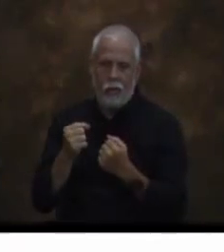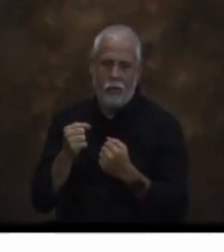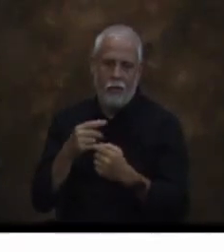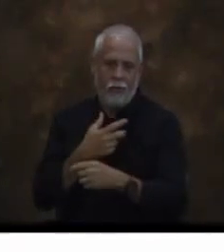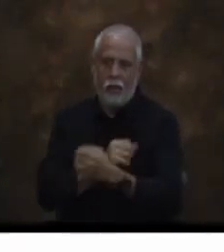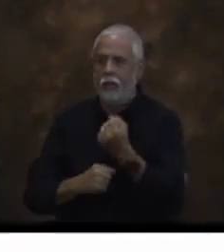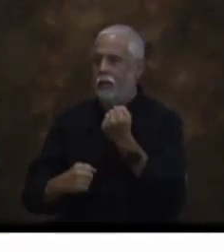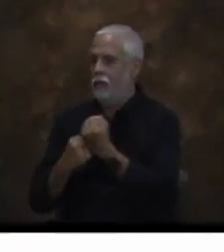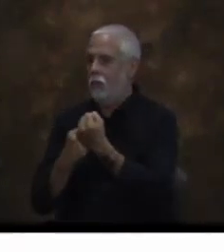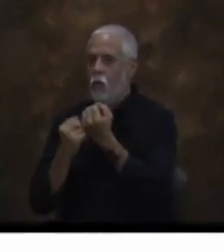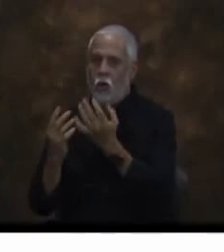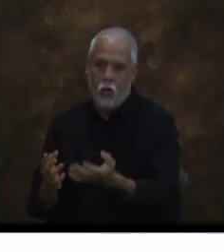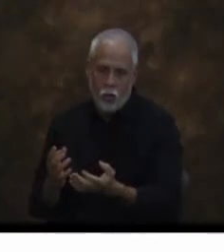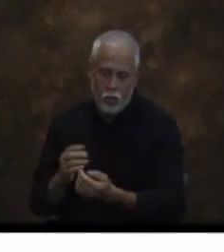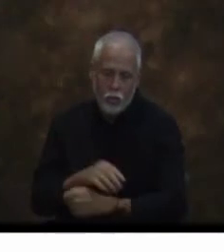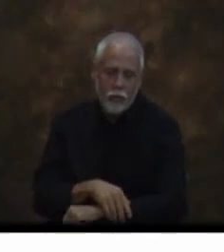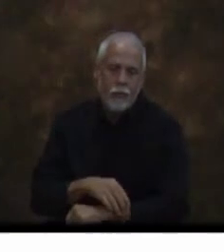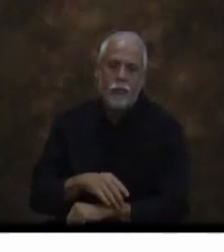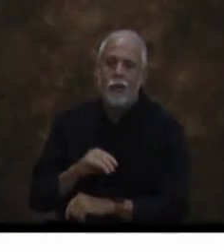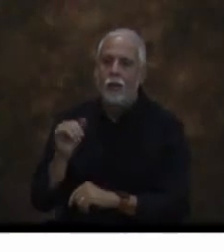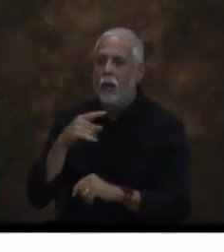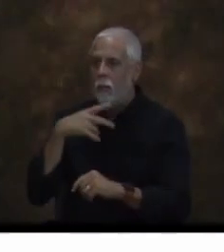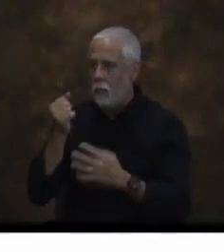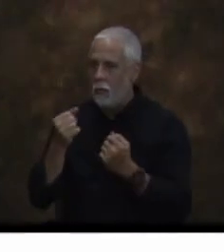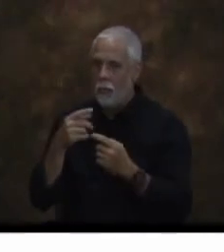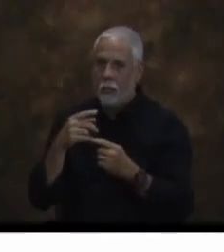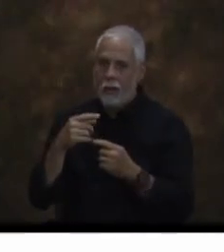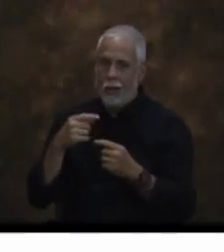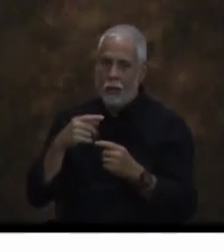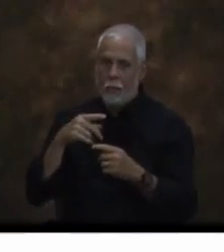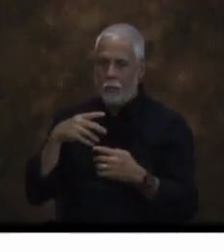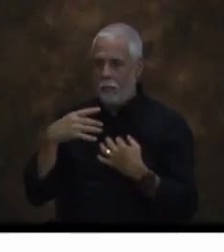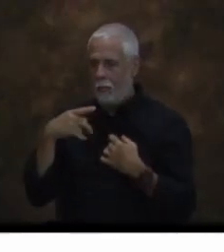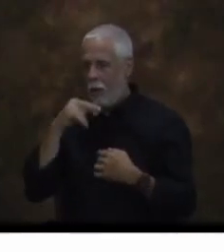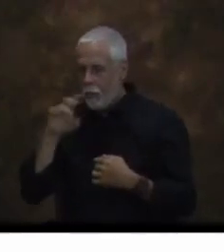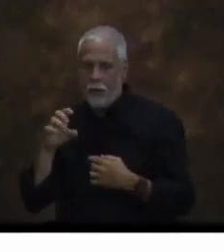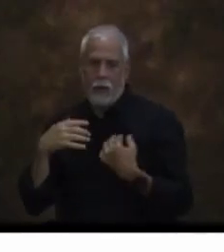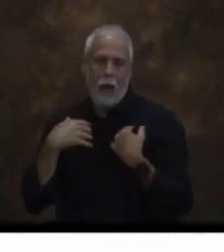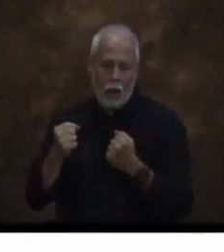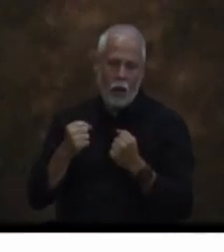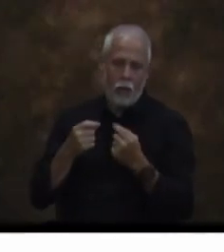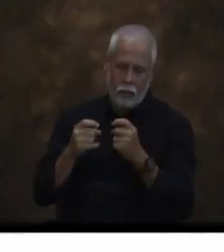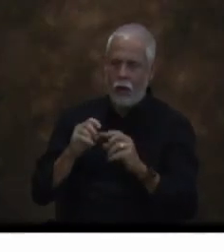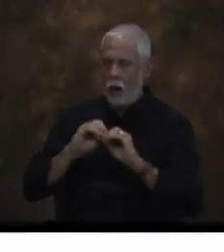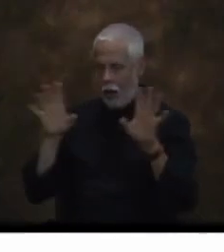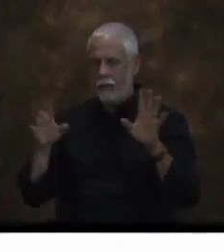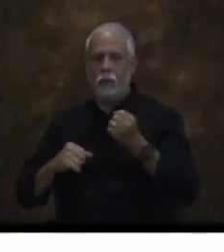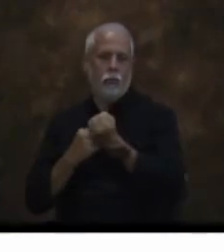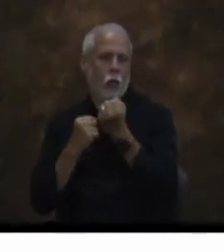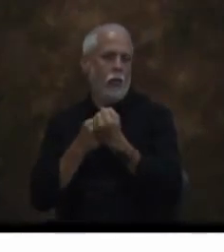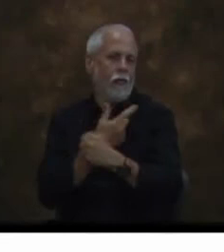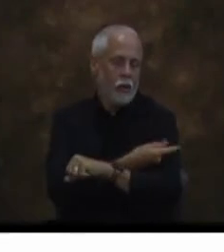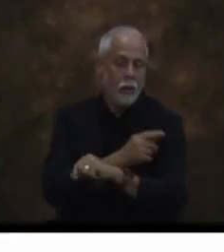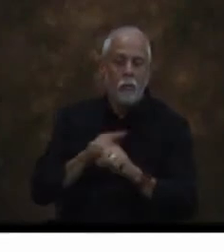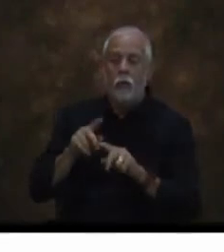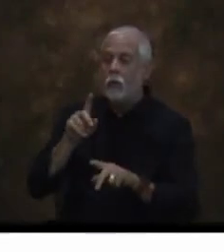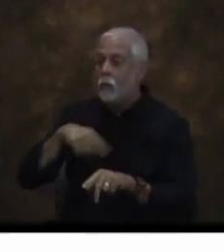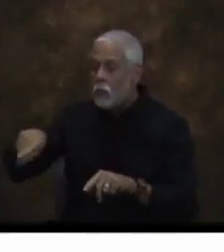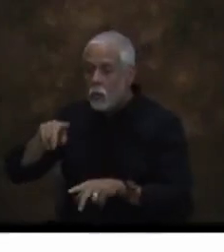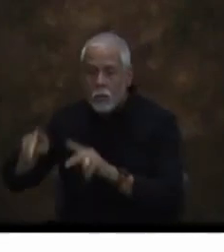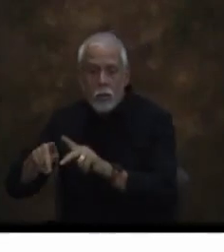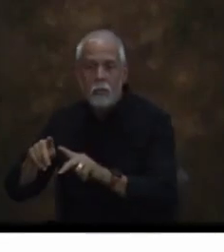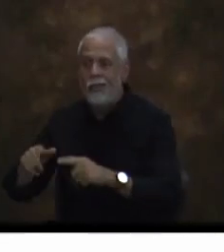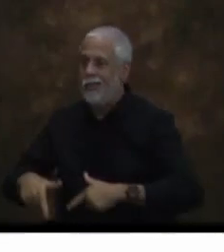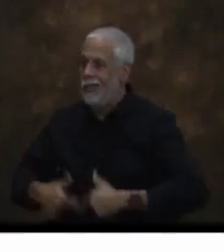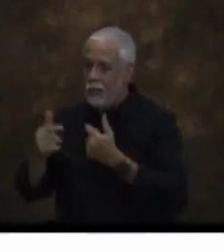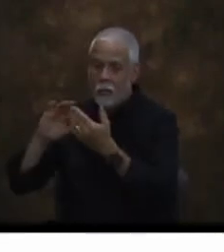champions. When I think about your public health director, that's a very traditional champion of vaccine. But these are folks who are